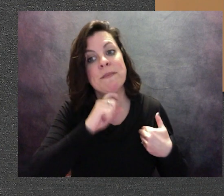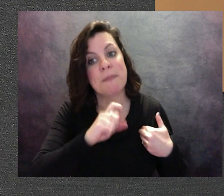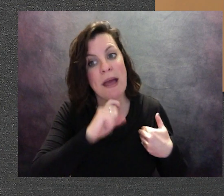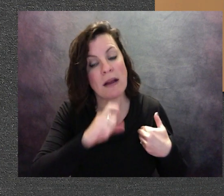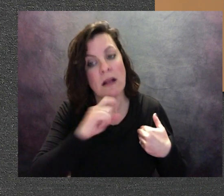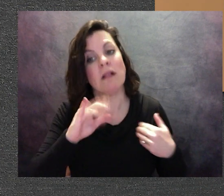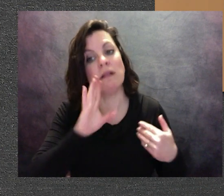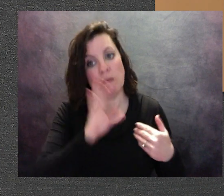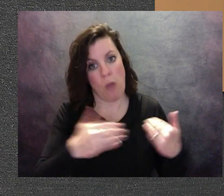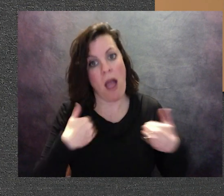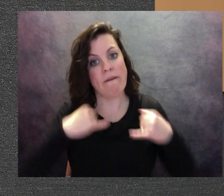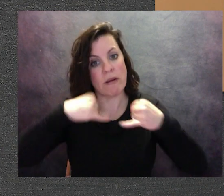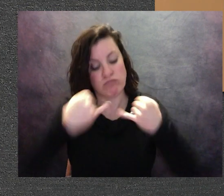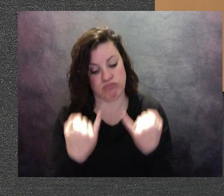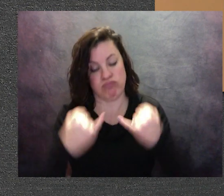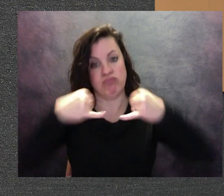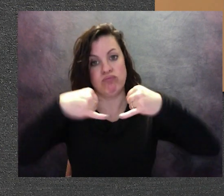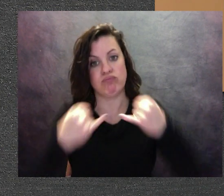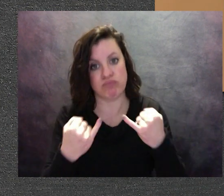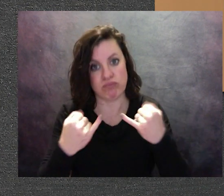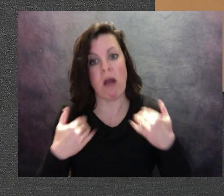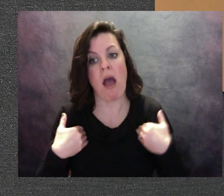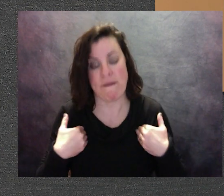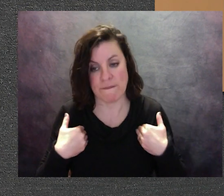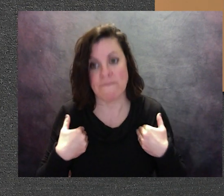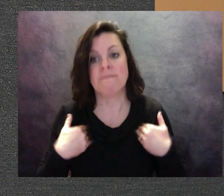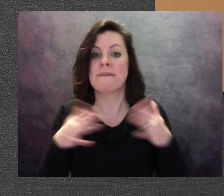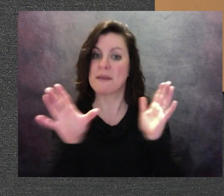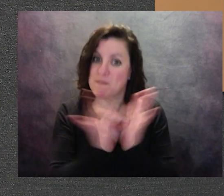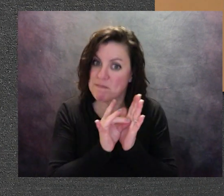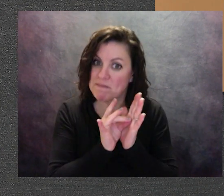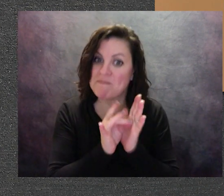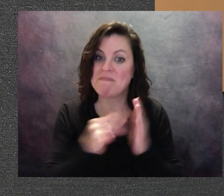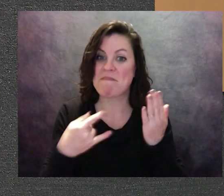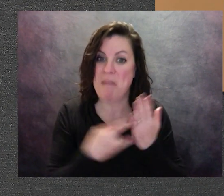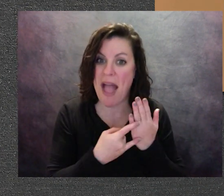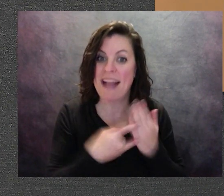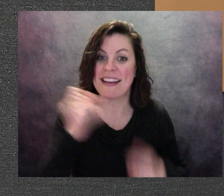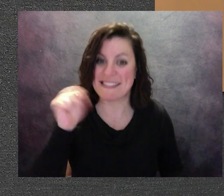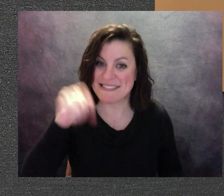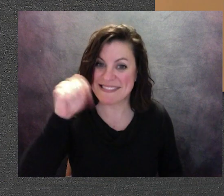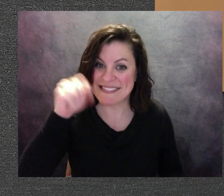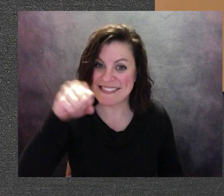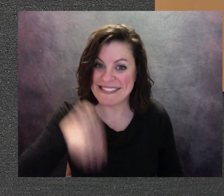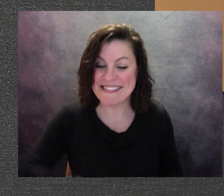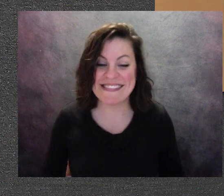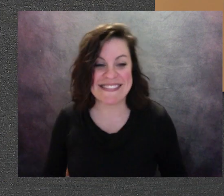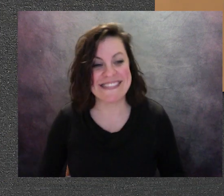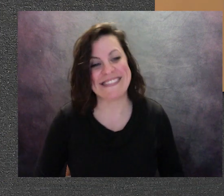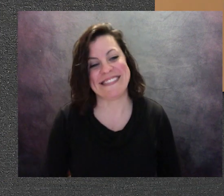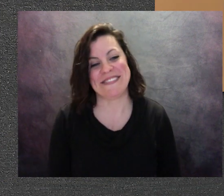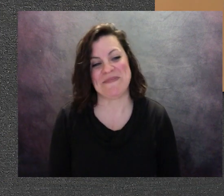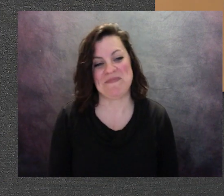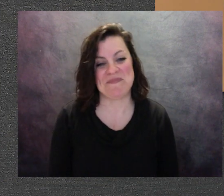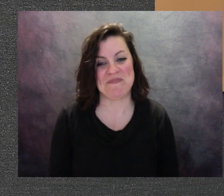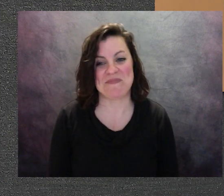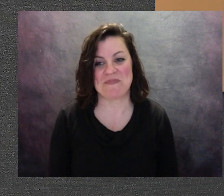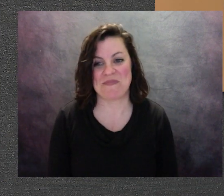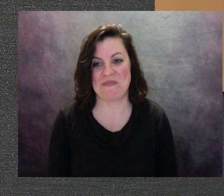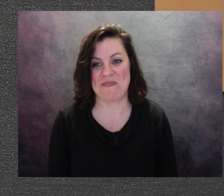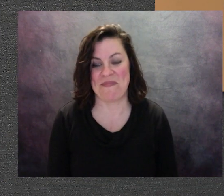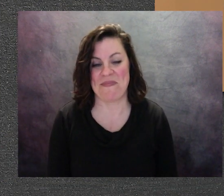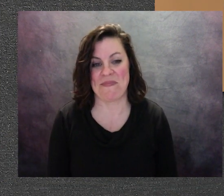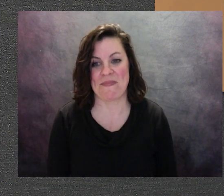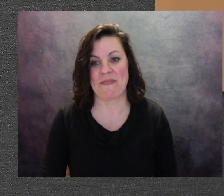metal doing that. So the magnet sticks to it. So that is a yes. I'm going to put a